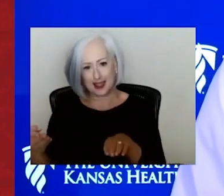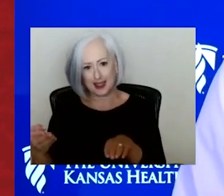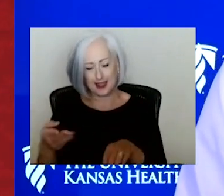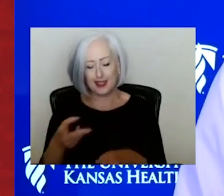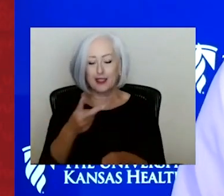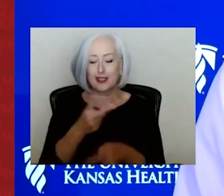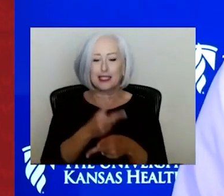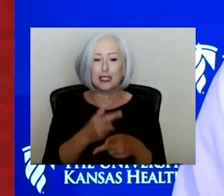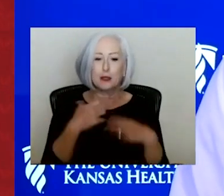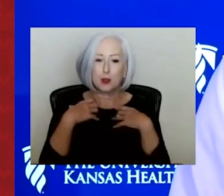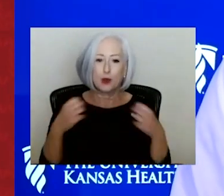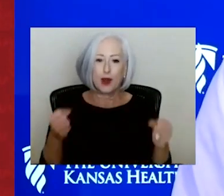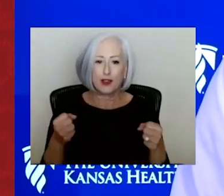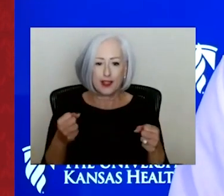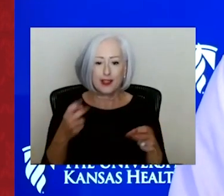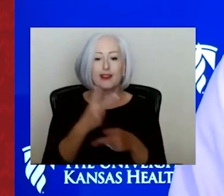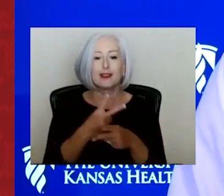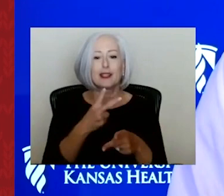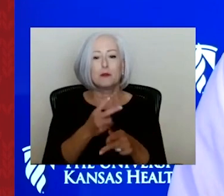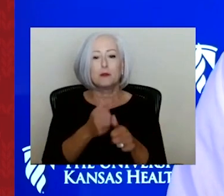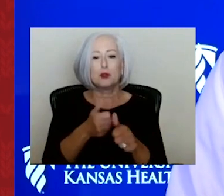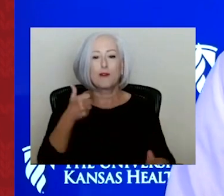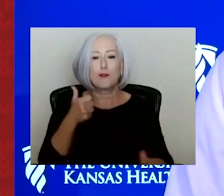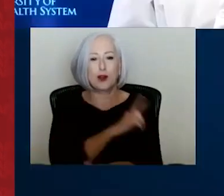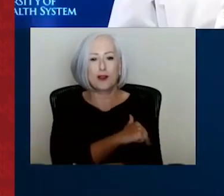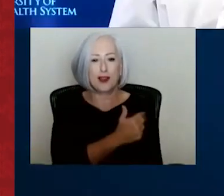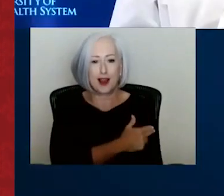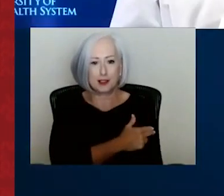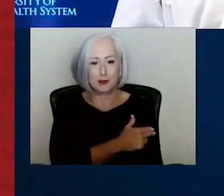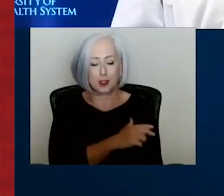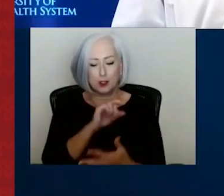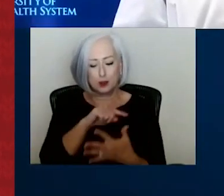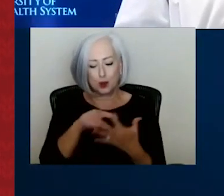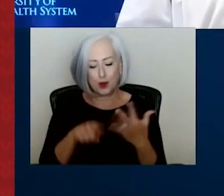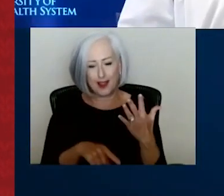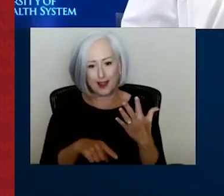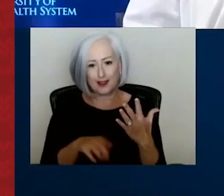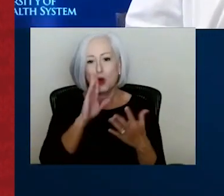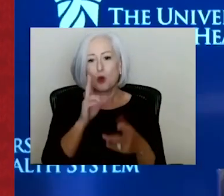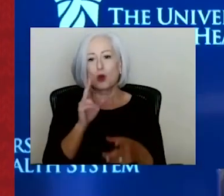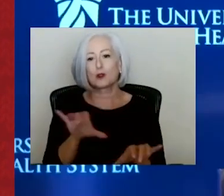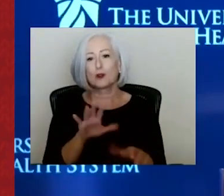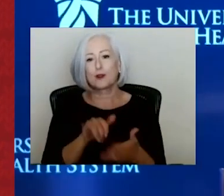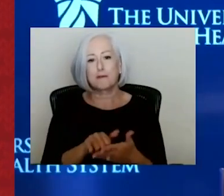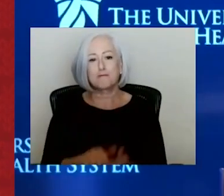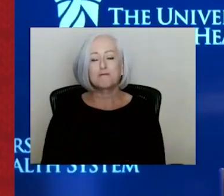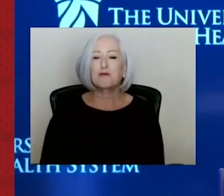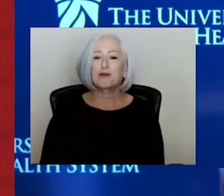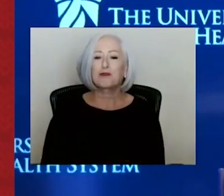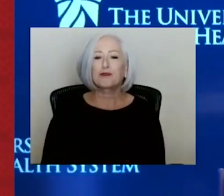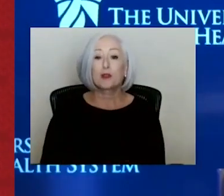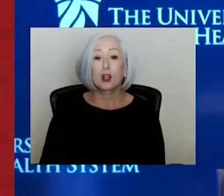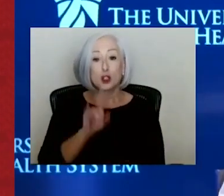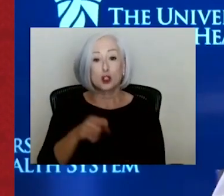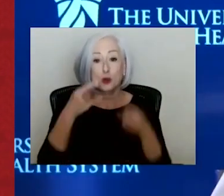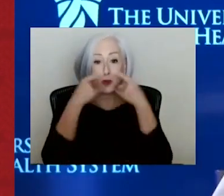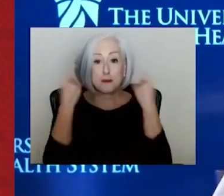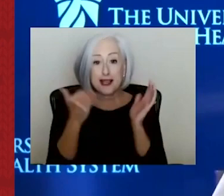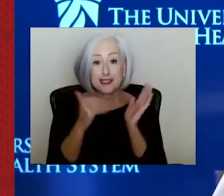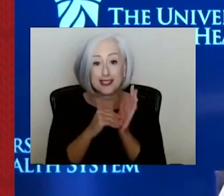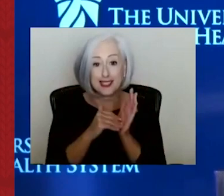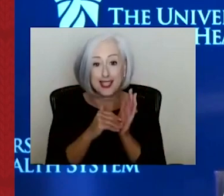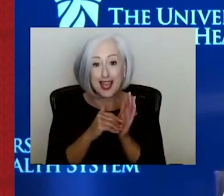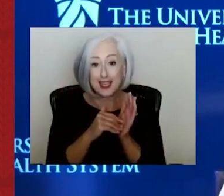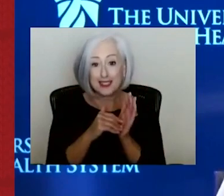hospital. Doing those things will help keep you out of the hospital. I'm going to go back to the question that was asked earlier. Should we put masks back on? That's a